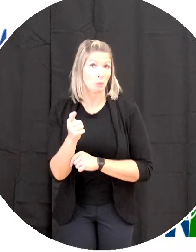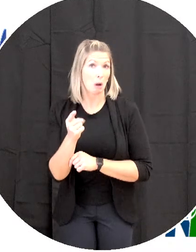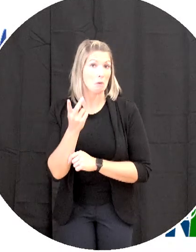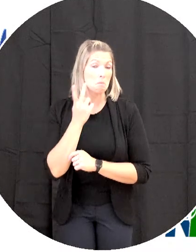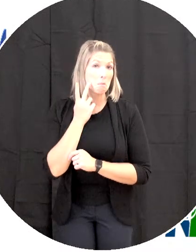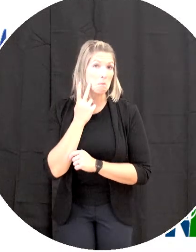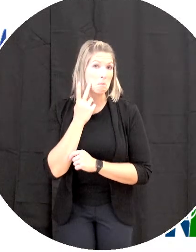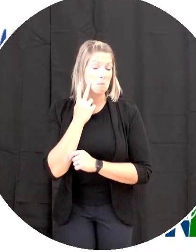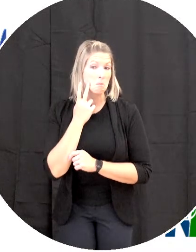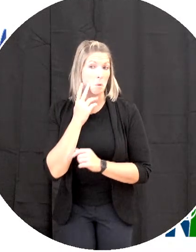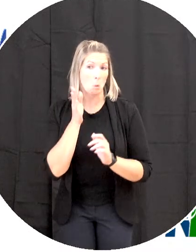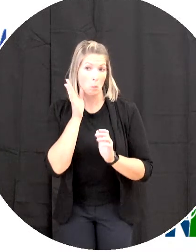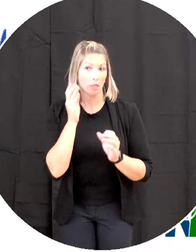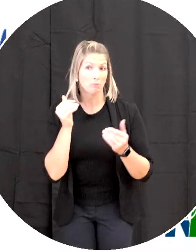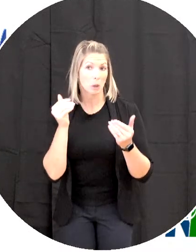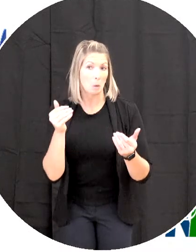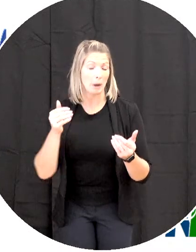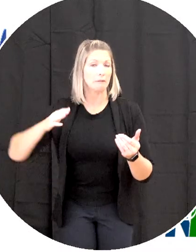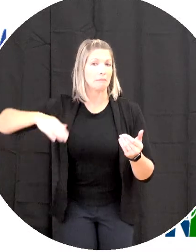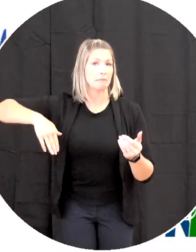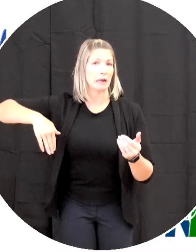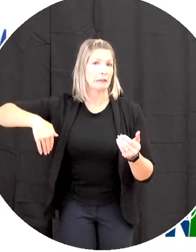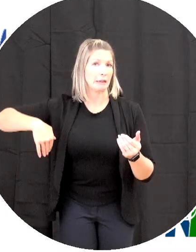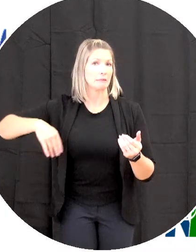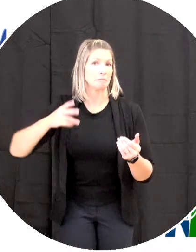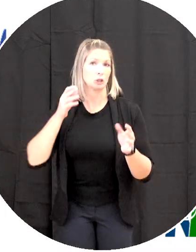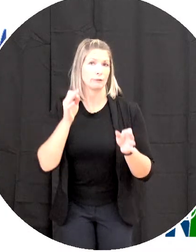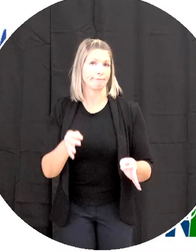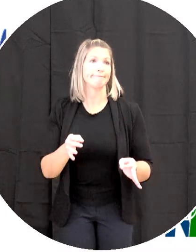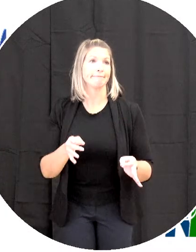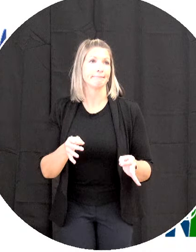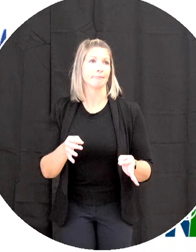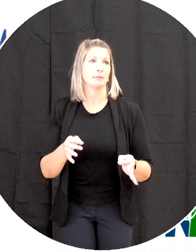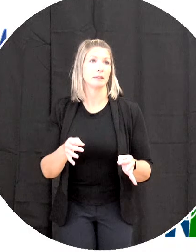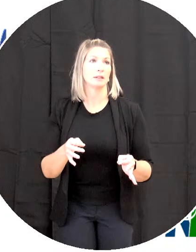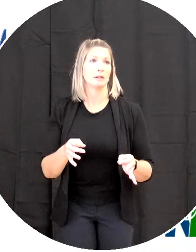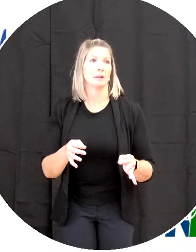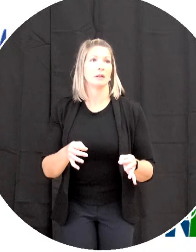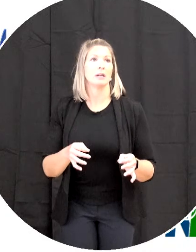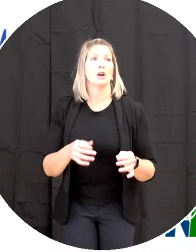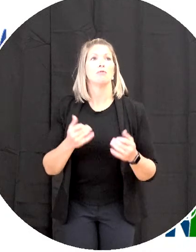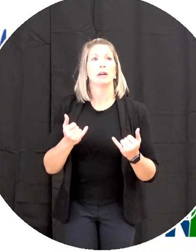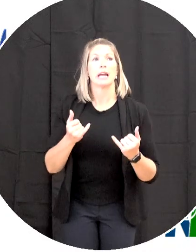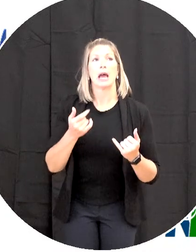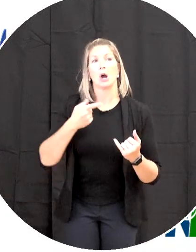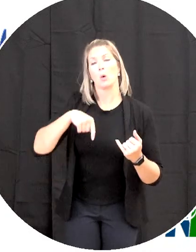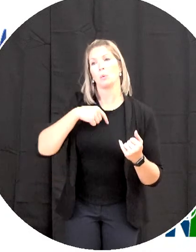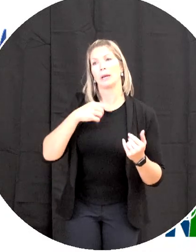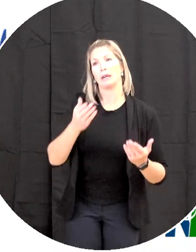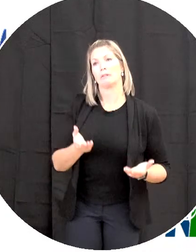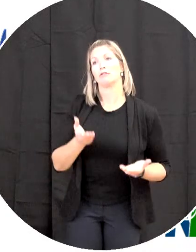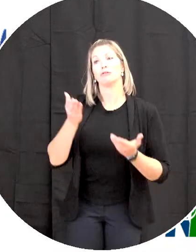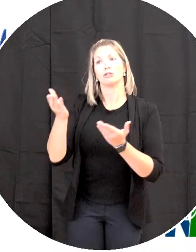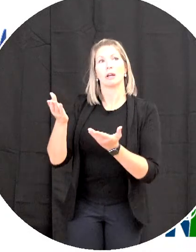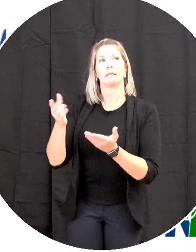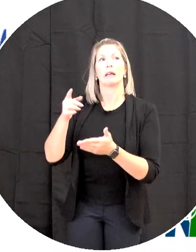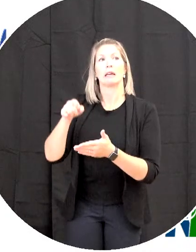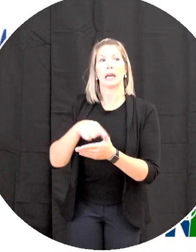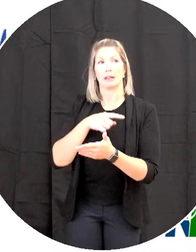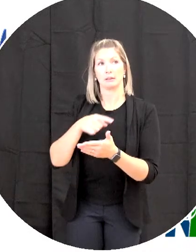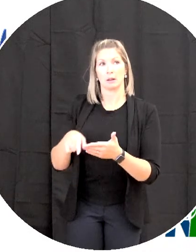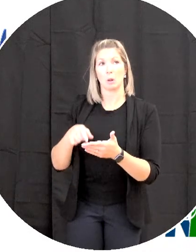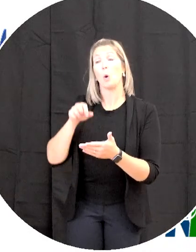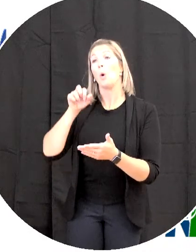are that are being given to parents and schools would be to either cancel those or reschedule later.